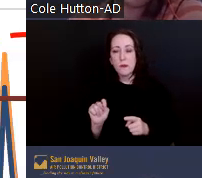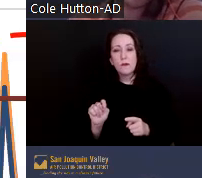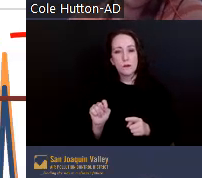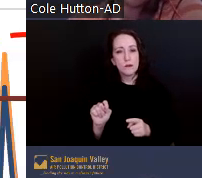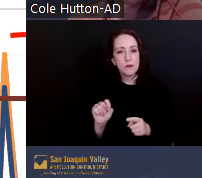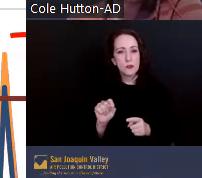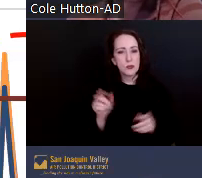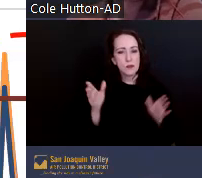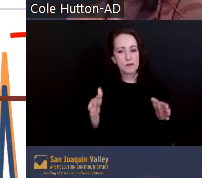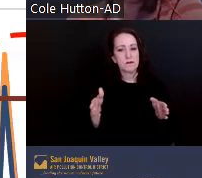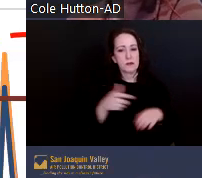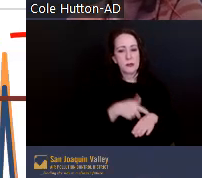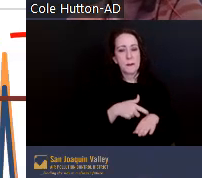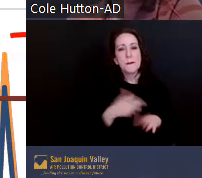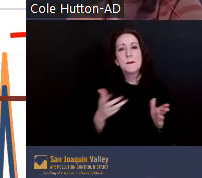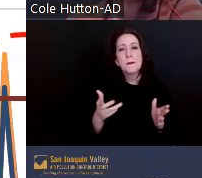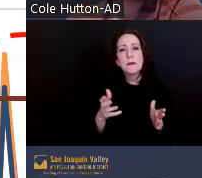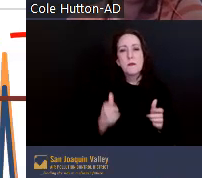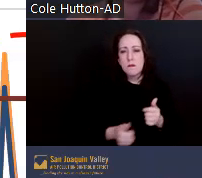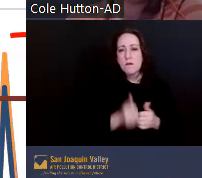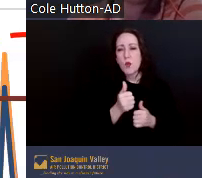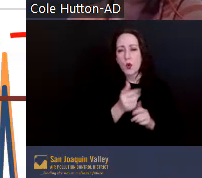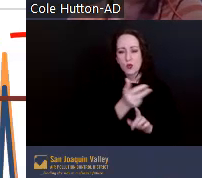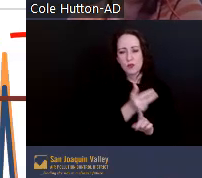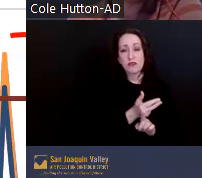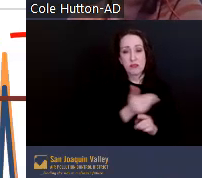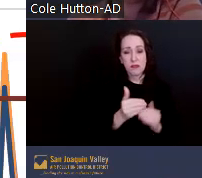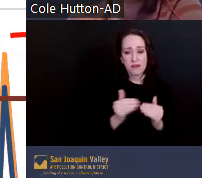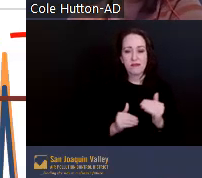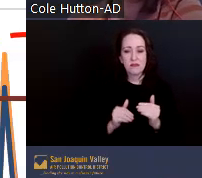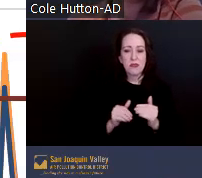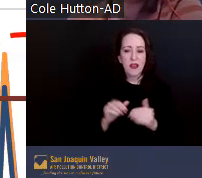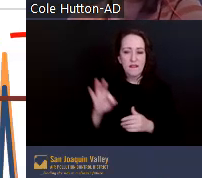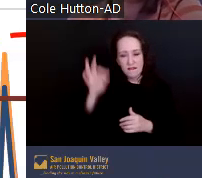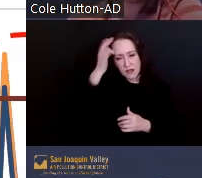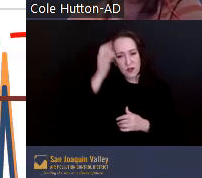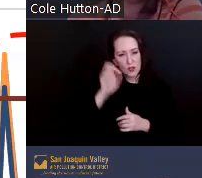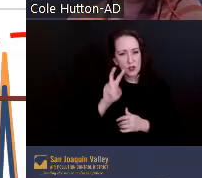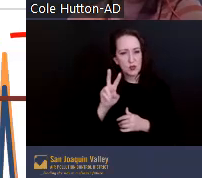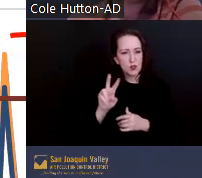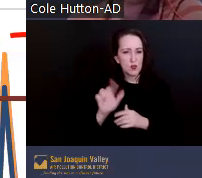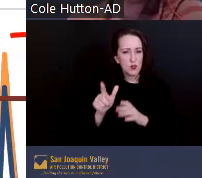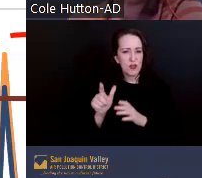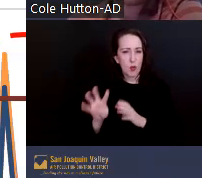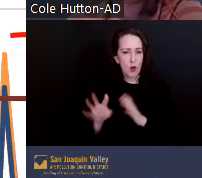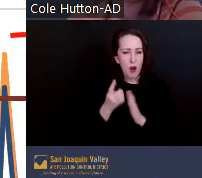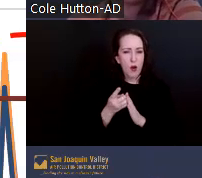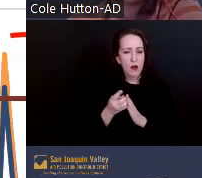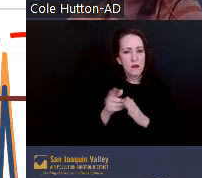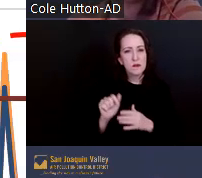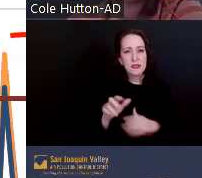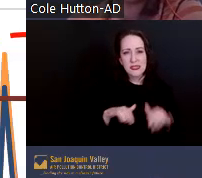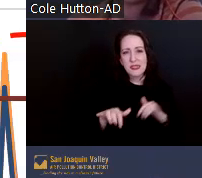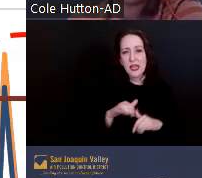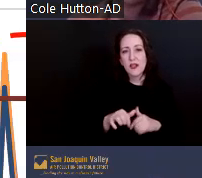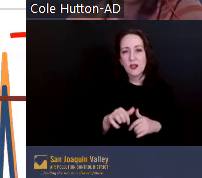can see the majority of the quarter was under the federal 24-hour PM 2.5 standard of 35 micrograms.